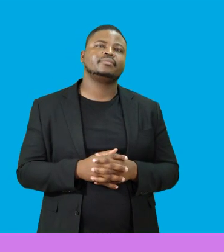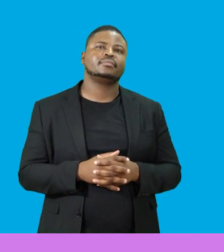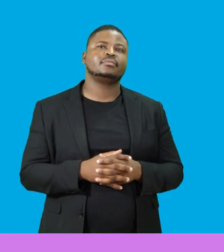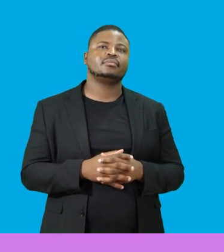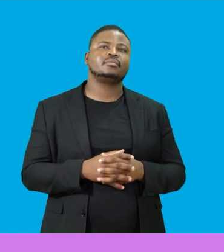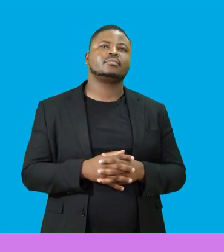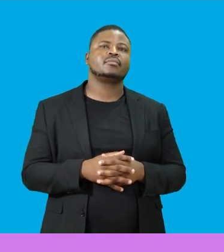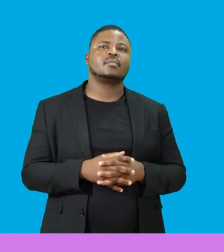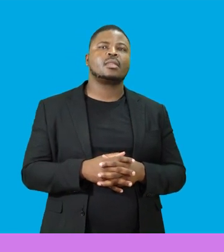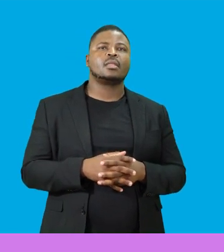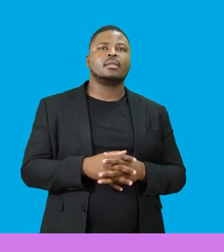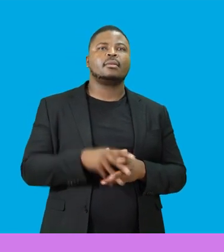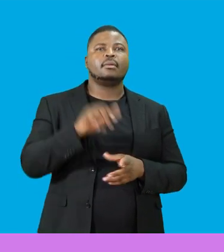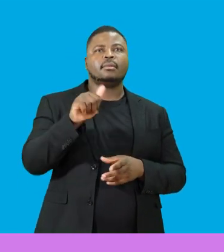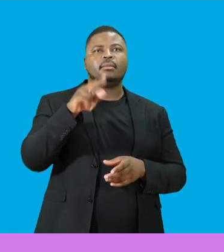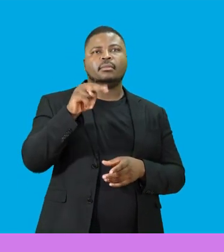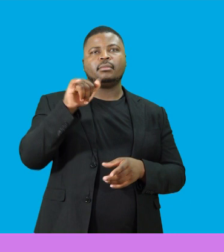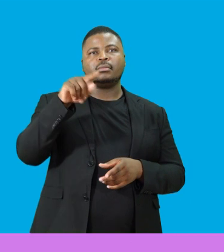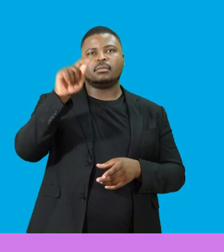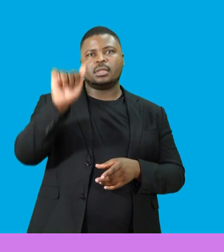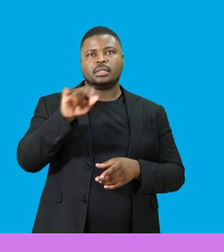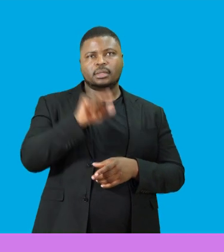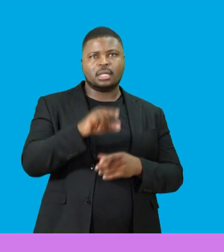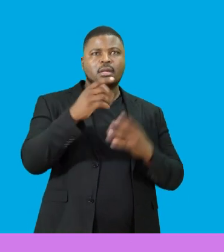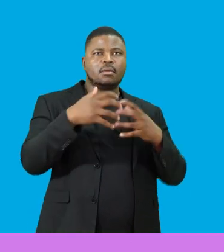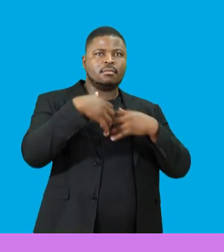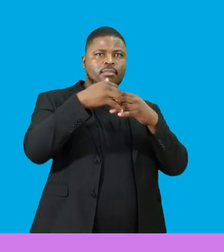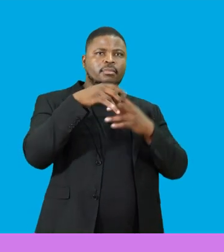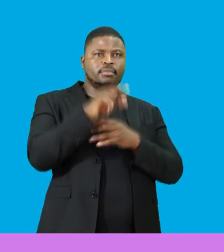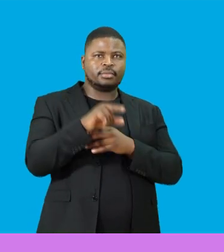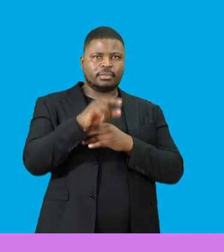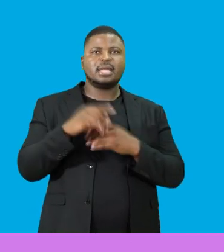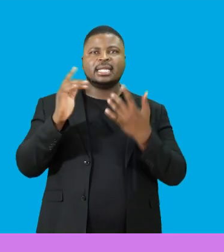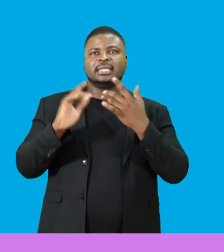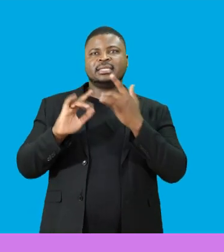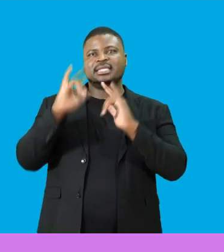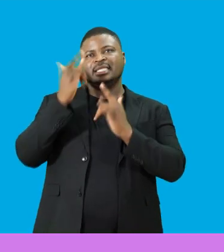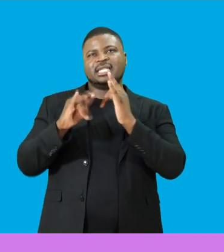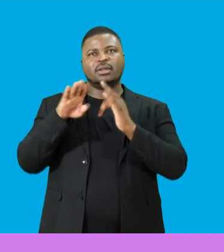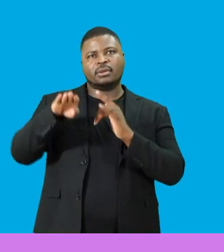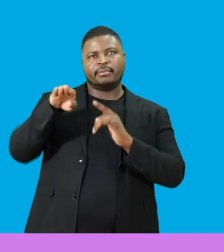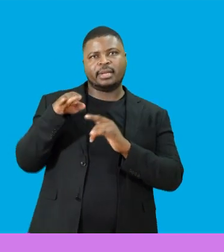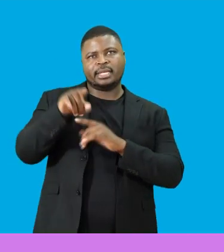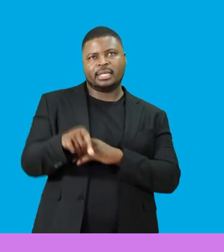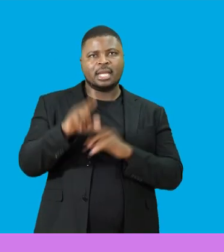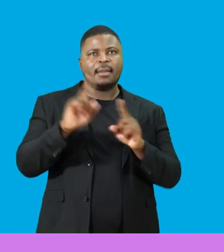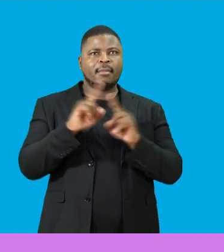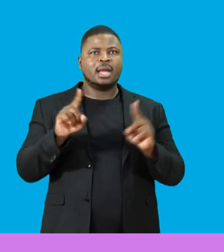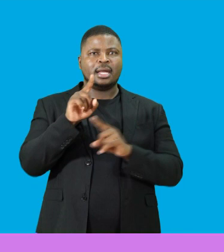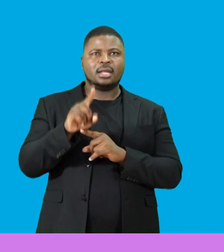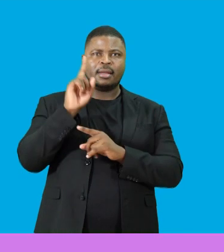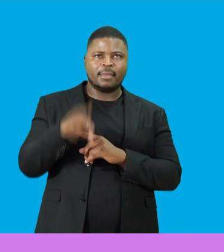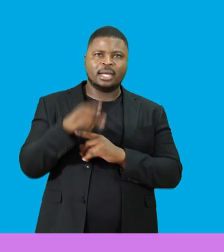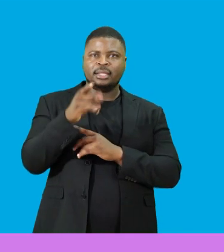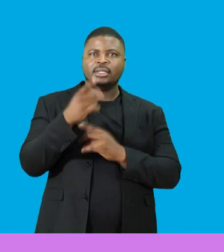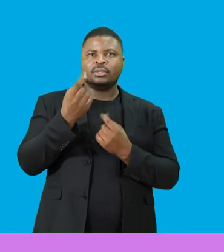Question 2 says, Anita opened an account with Town Bank. A, calculate the fee charged